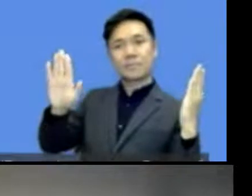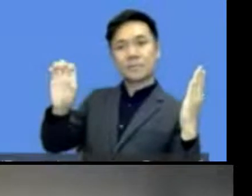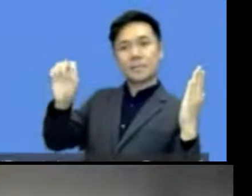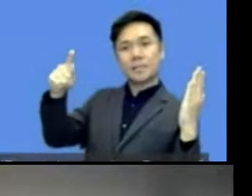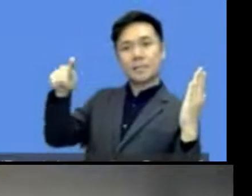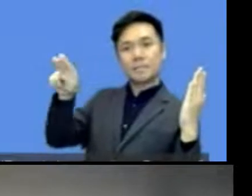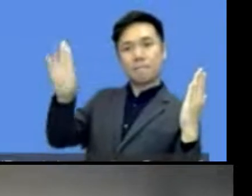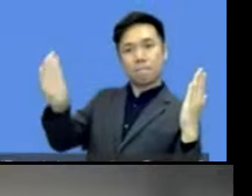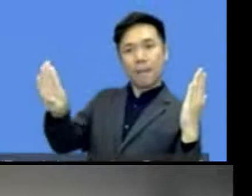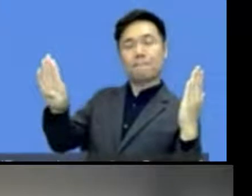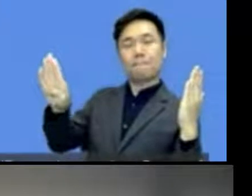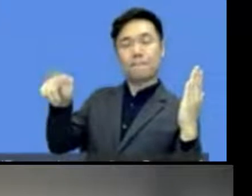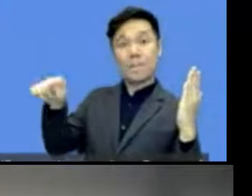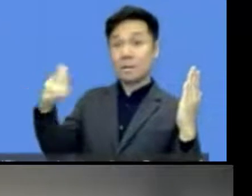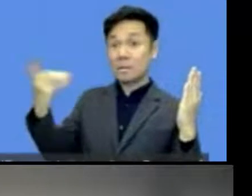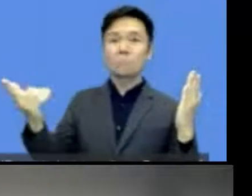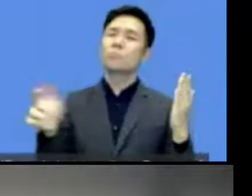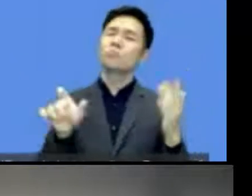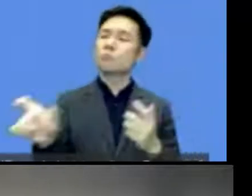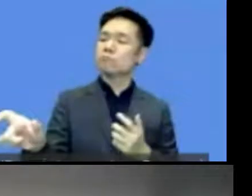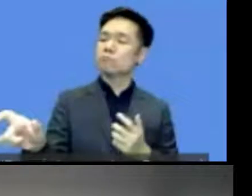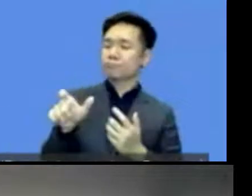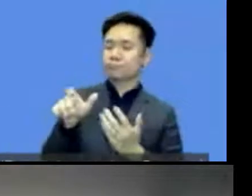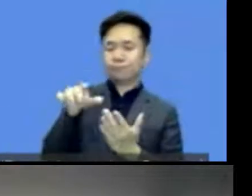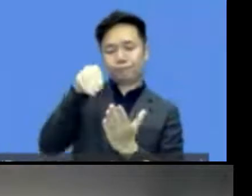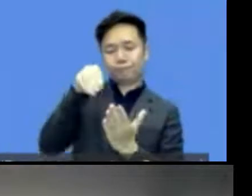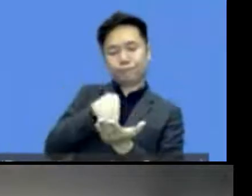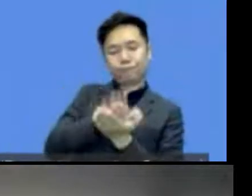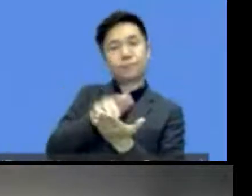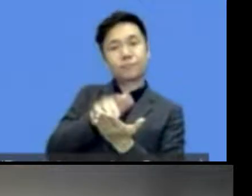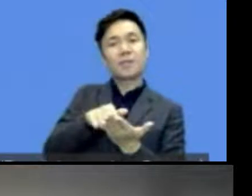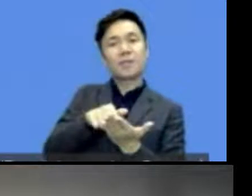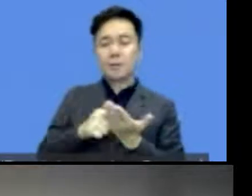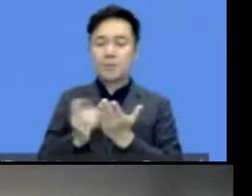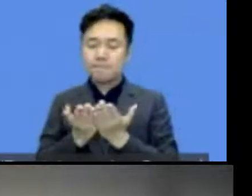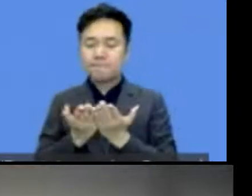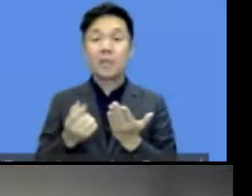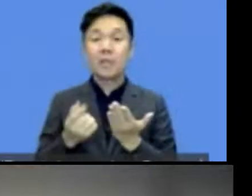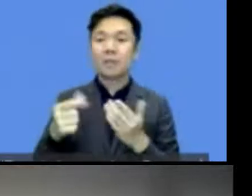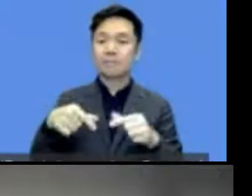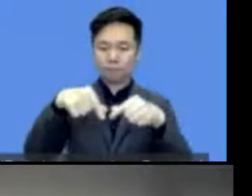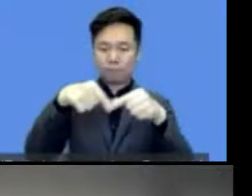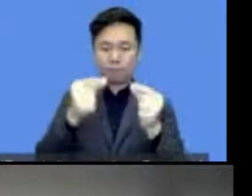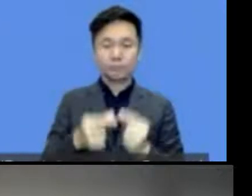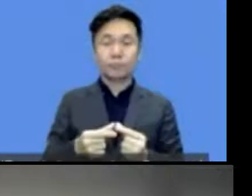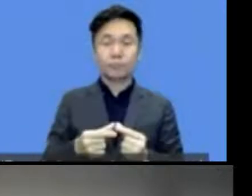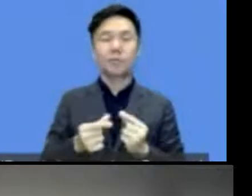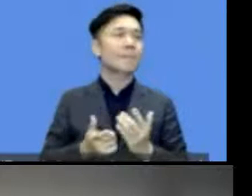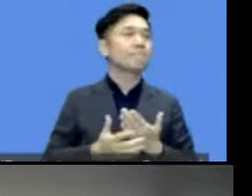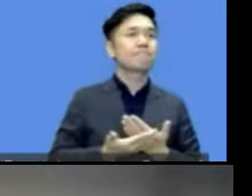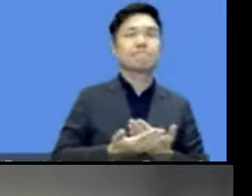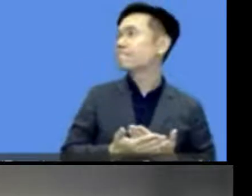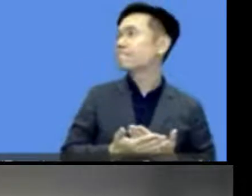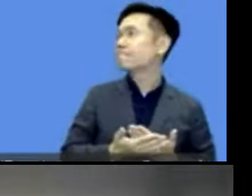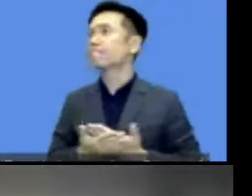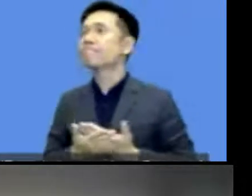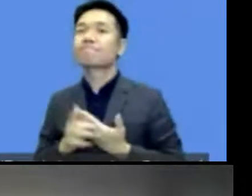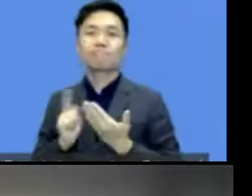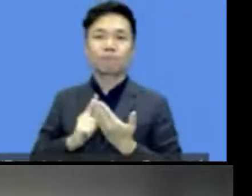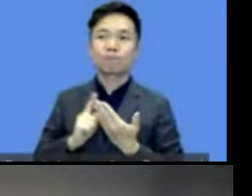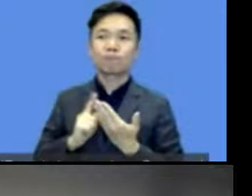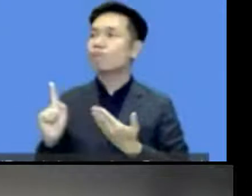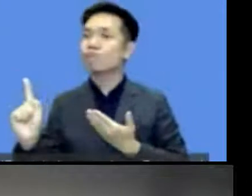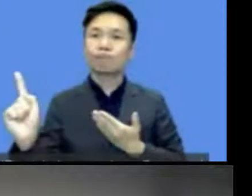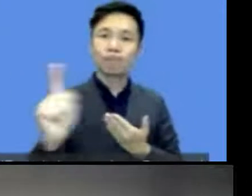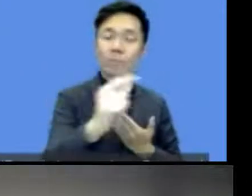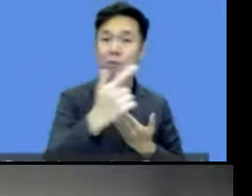is a portable internet publication. That means without